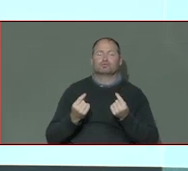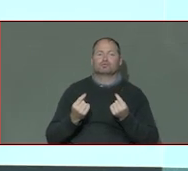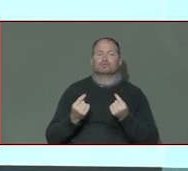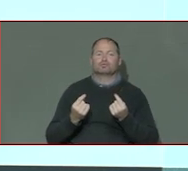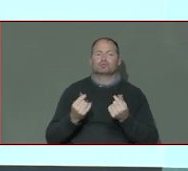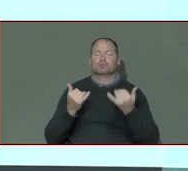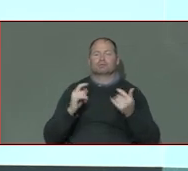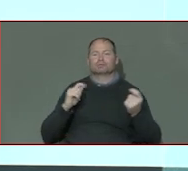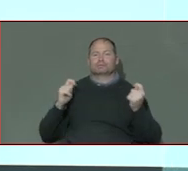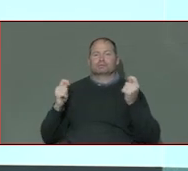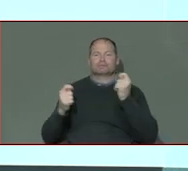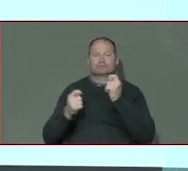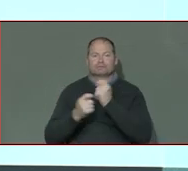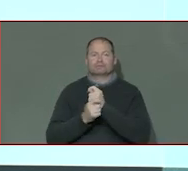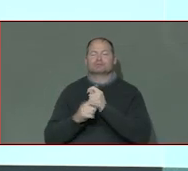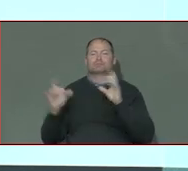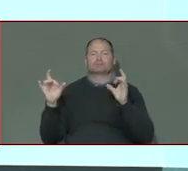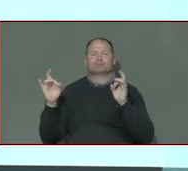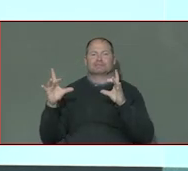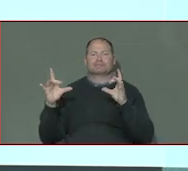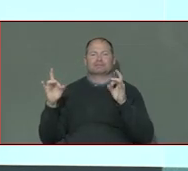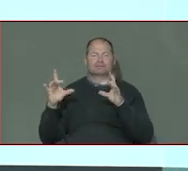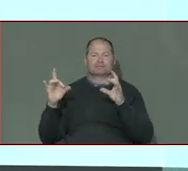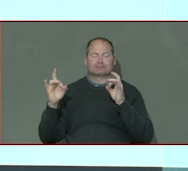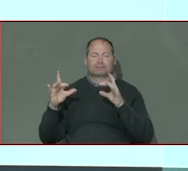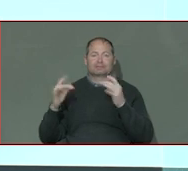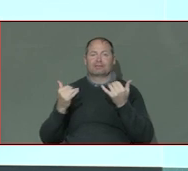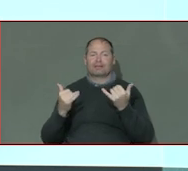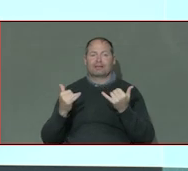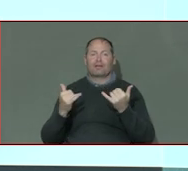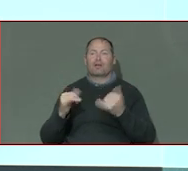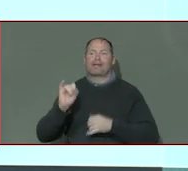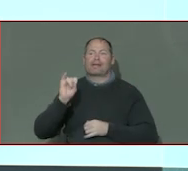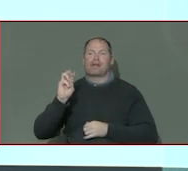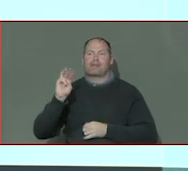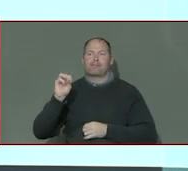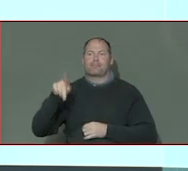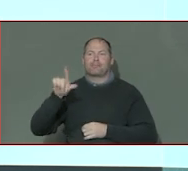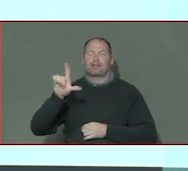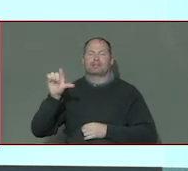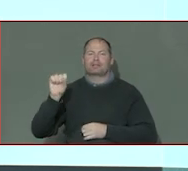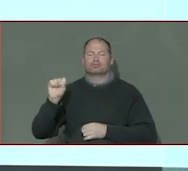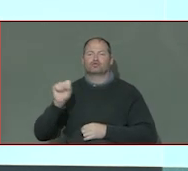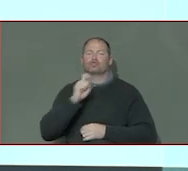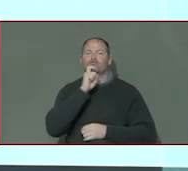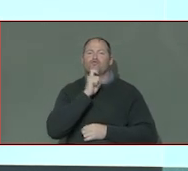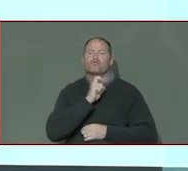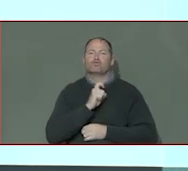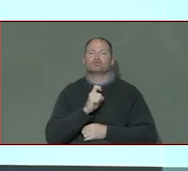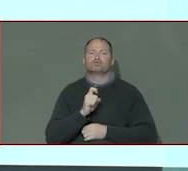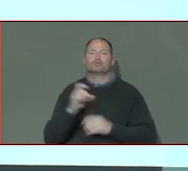turn it into an impulse. But then we must use the word impulse. Again, we must start with the word that we ended